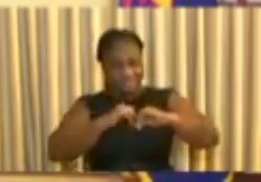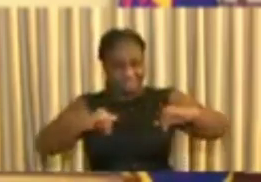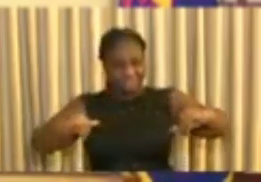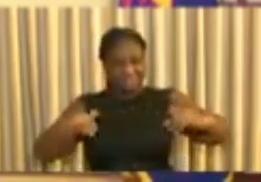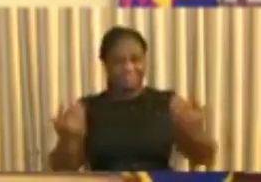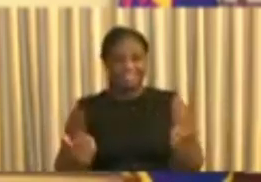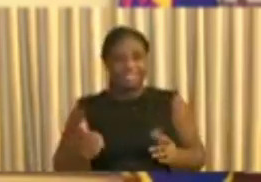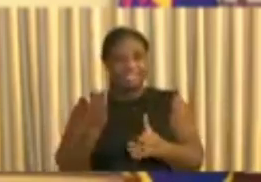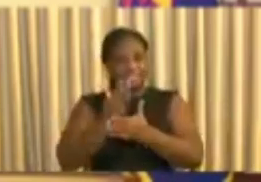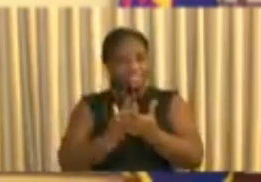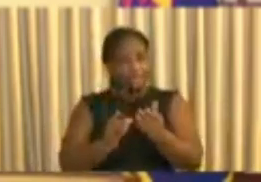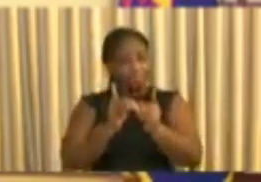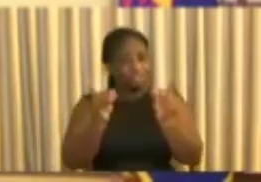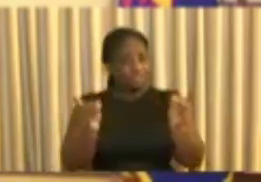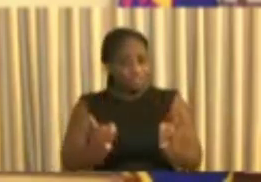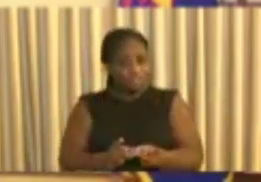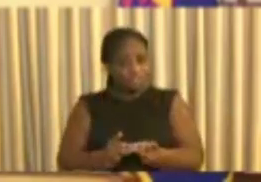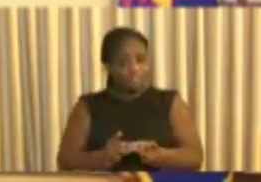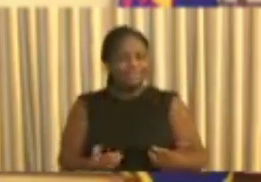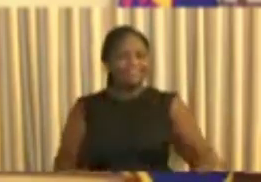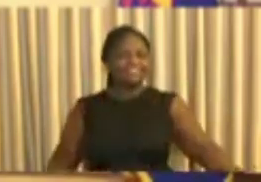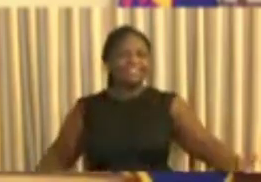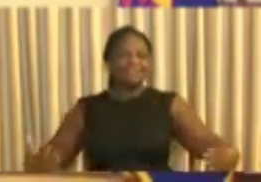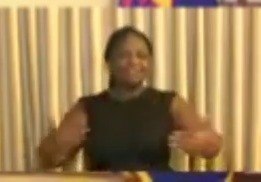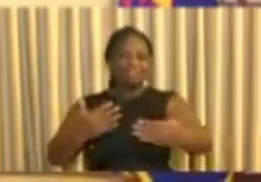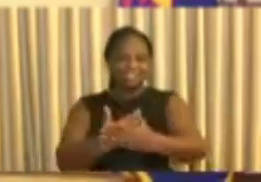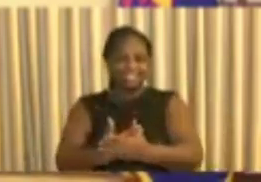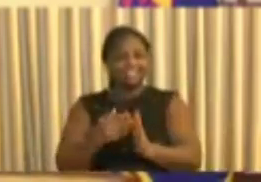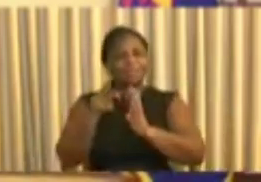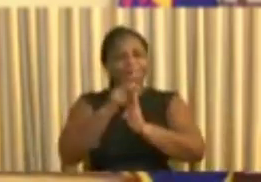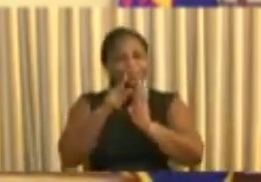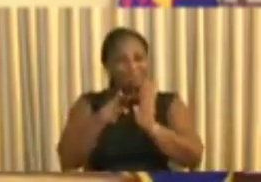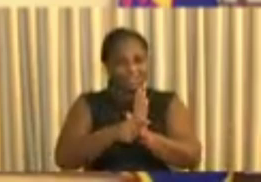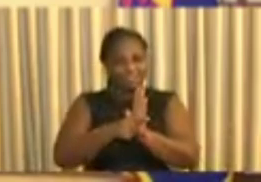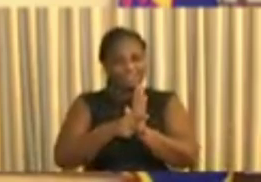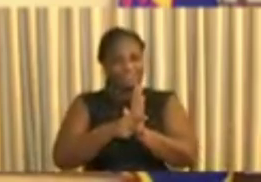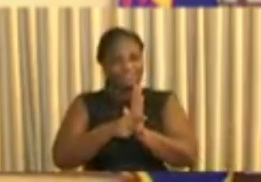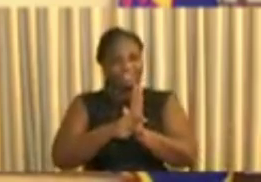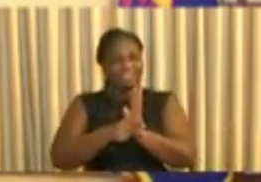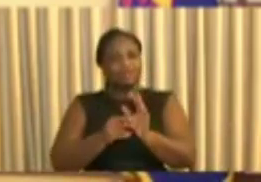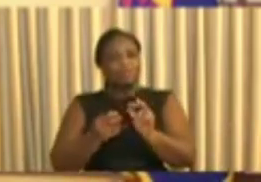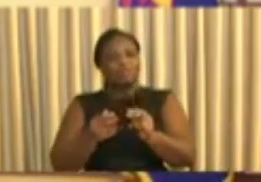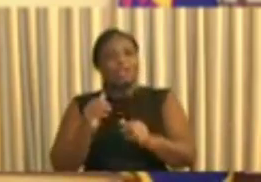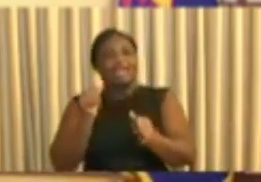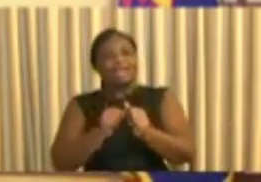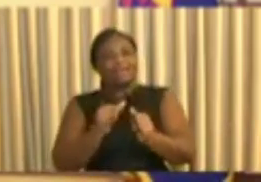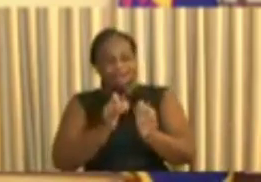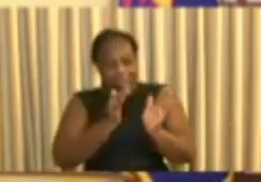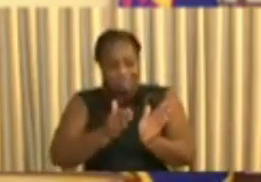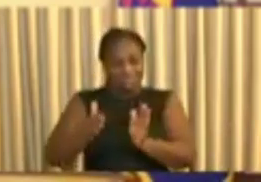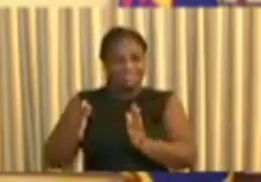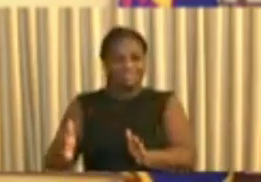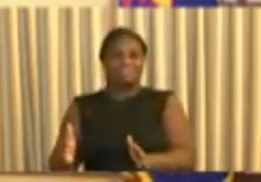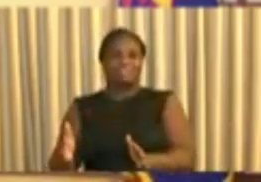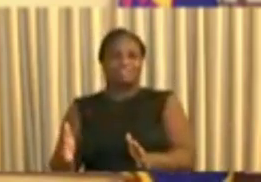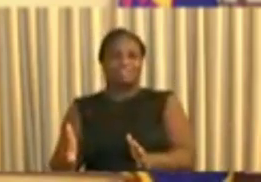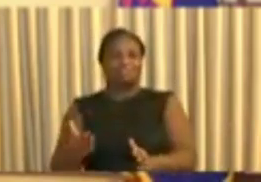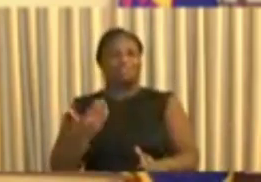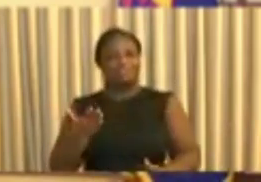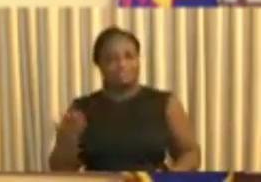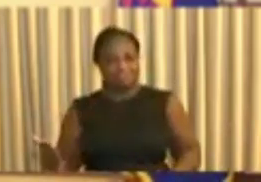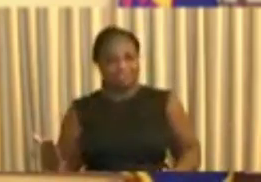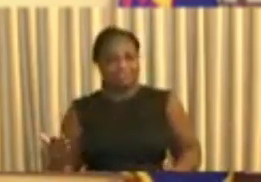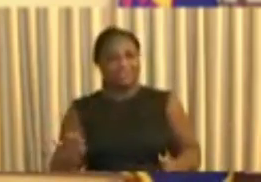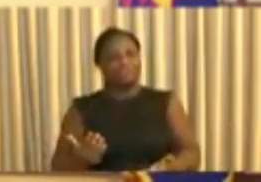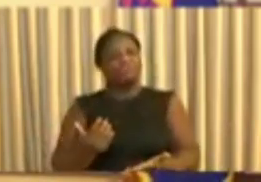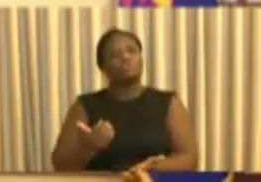Some districts have also embraced the policy of alternate days for alternative products in a bid